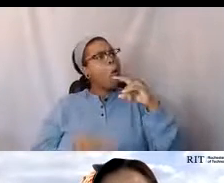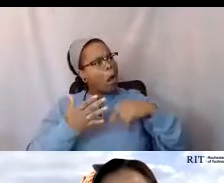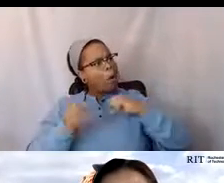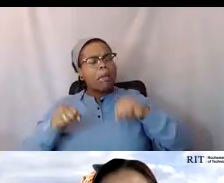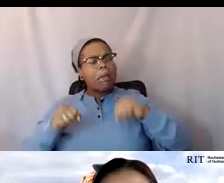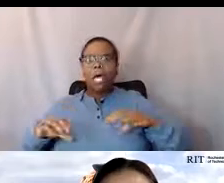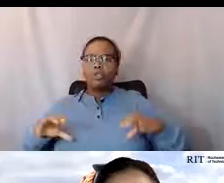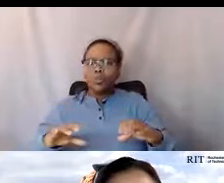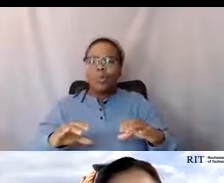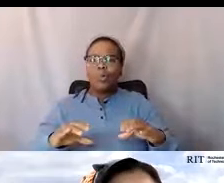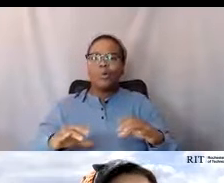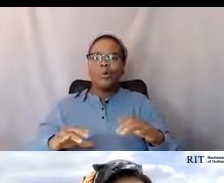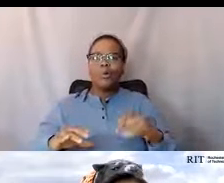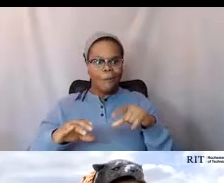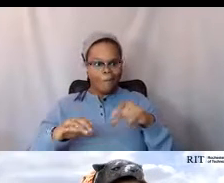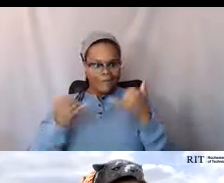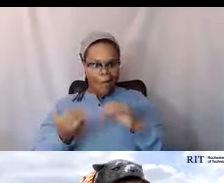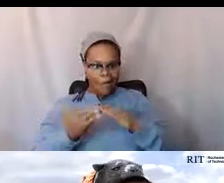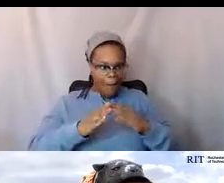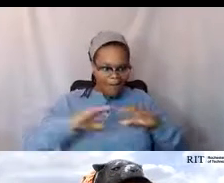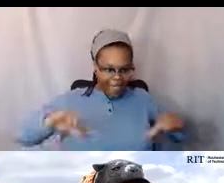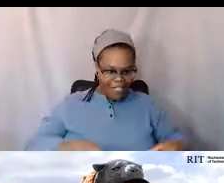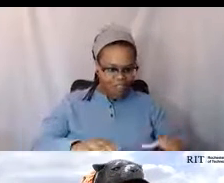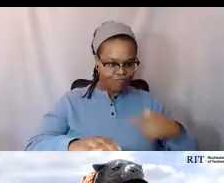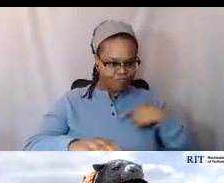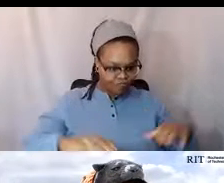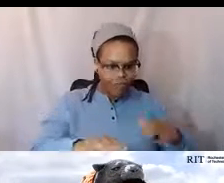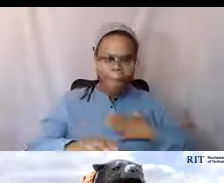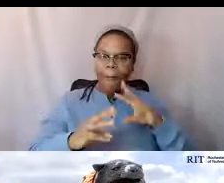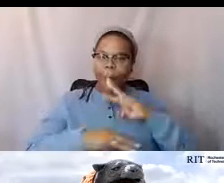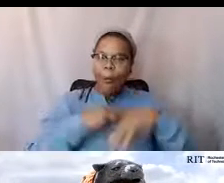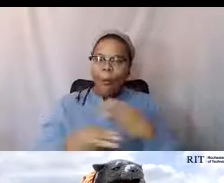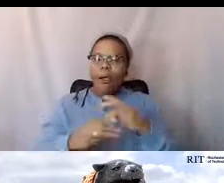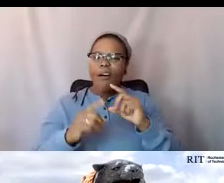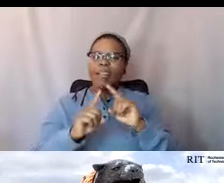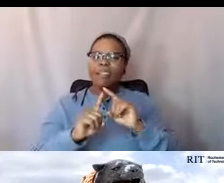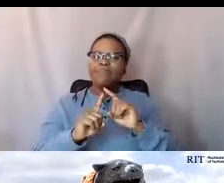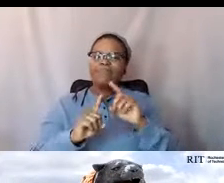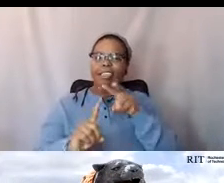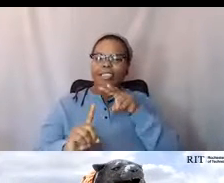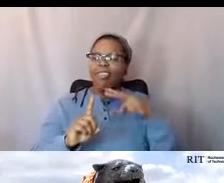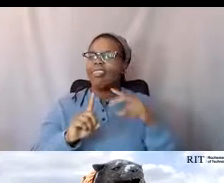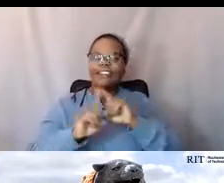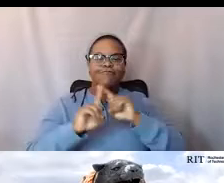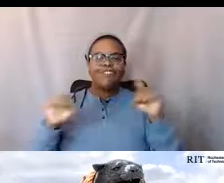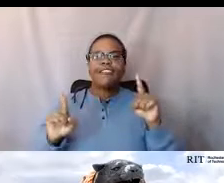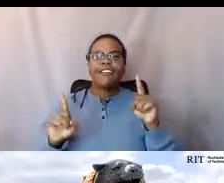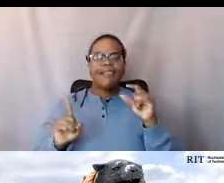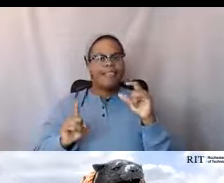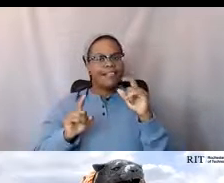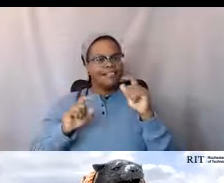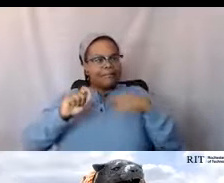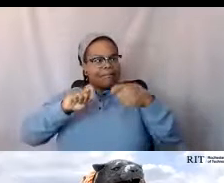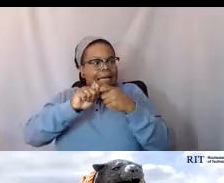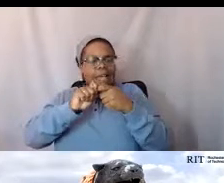it an actionable item that my world then starts to look different and inclusive? And diversity for me is also very closely tied with